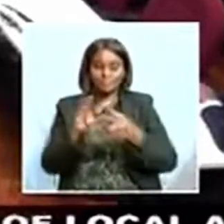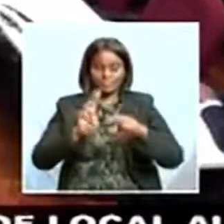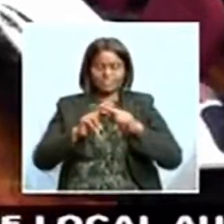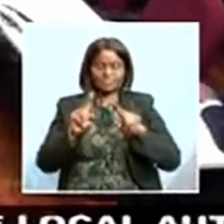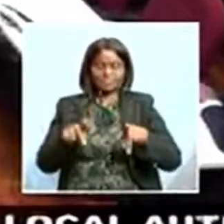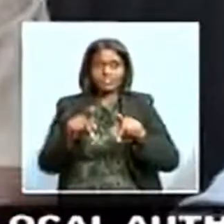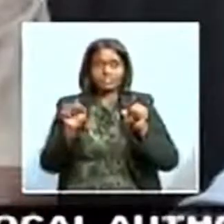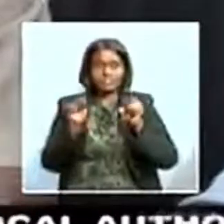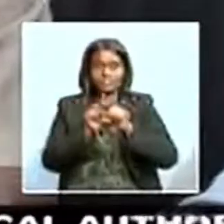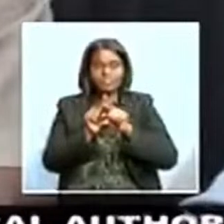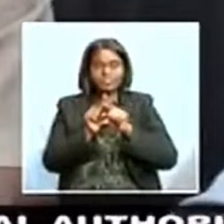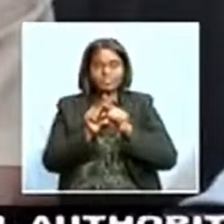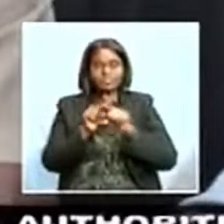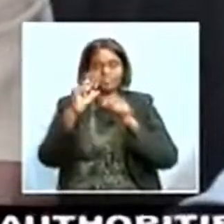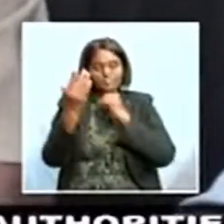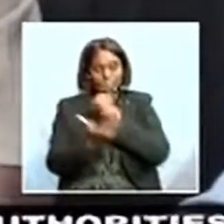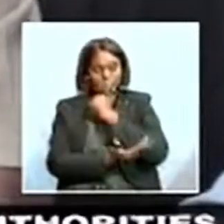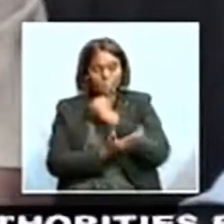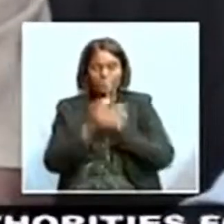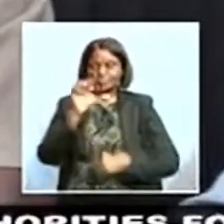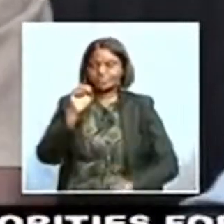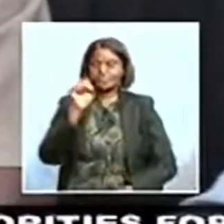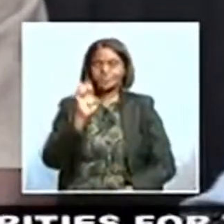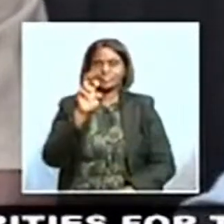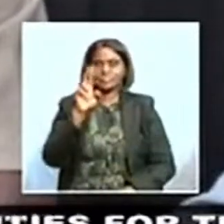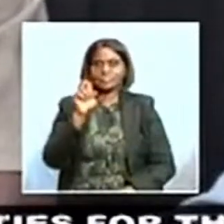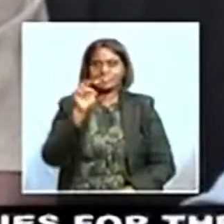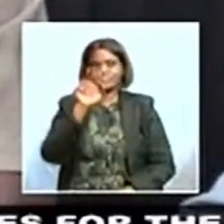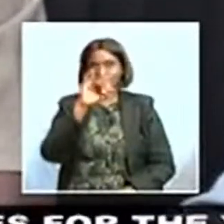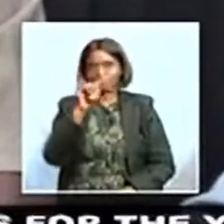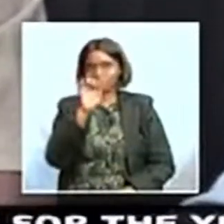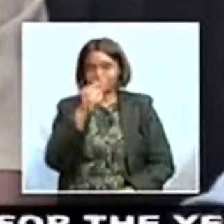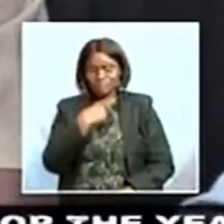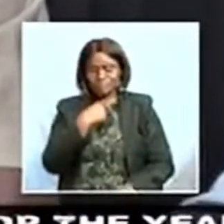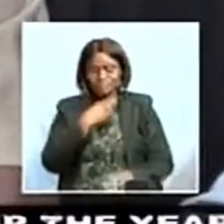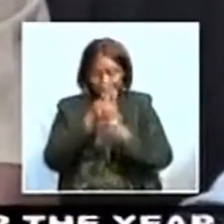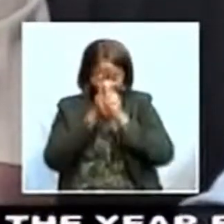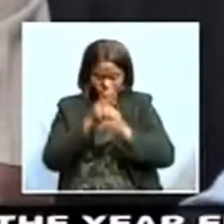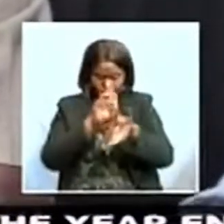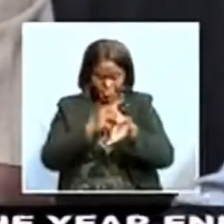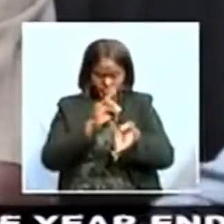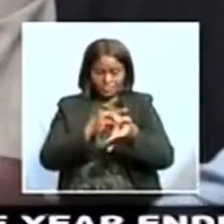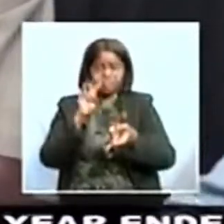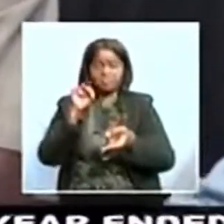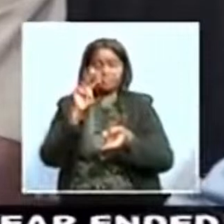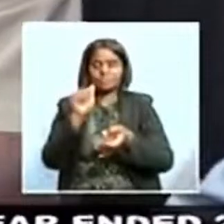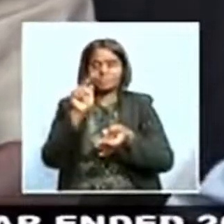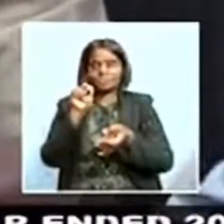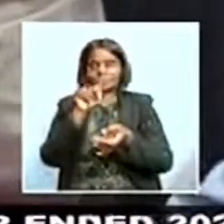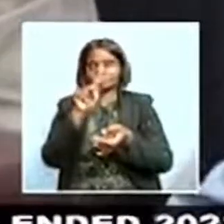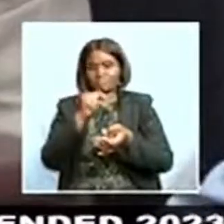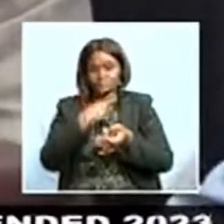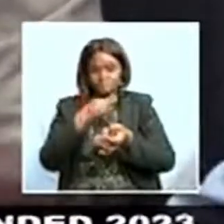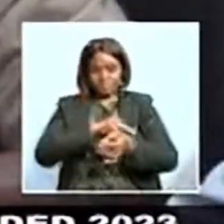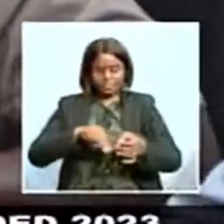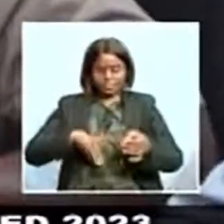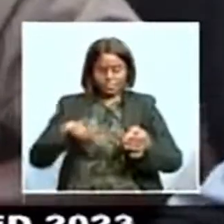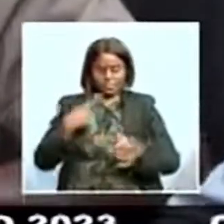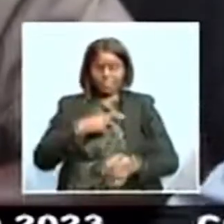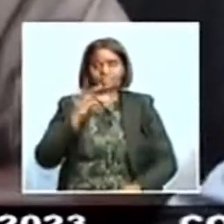Chair, and welcome, Serenje, to your committee. I'm Honorable Dr. Aaron Mwanza, Member of Parliament for